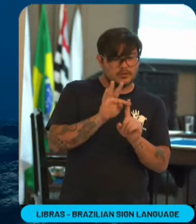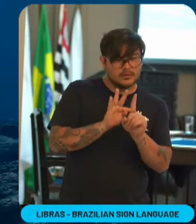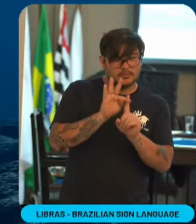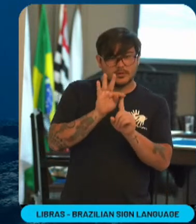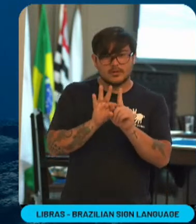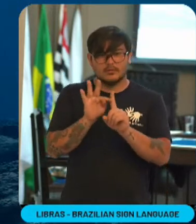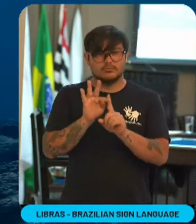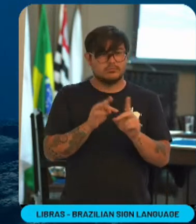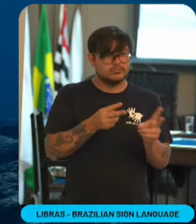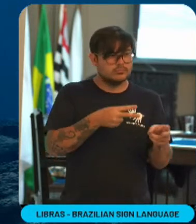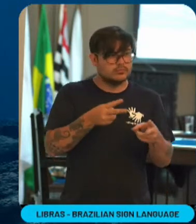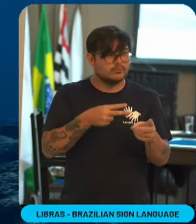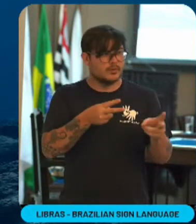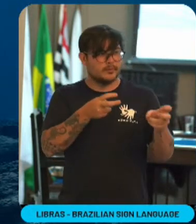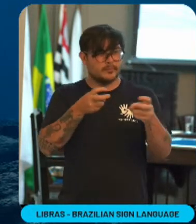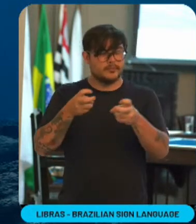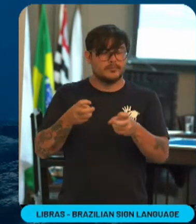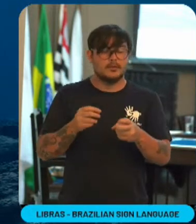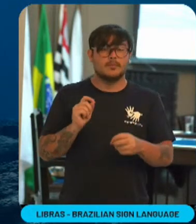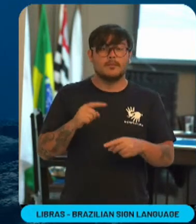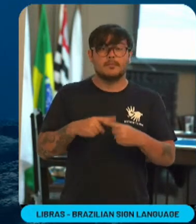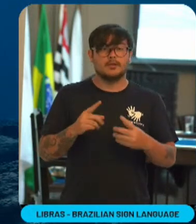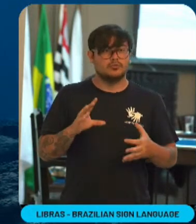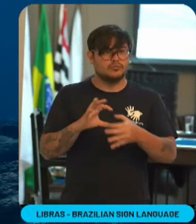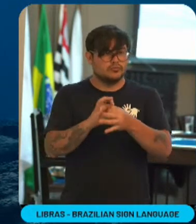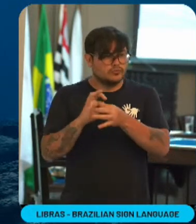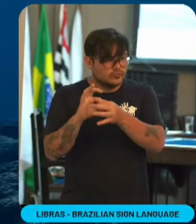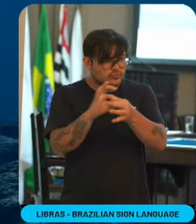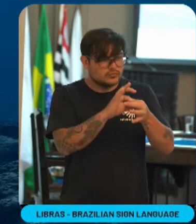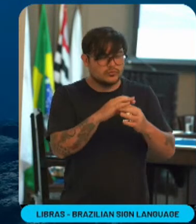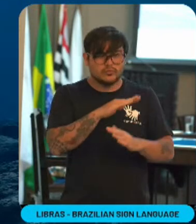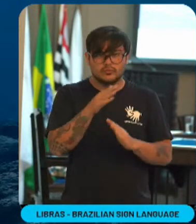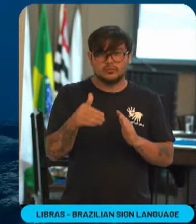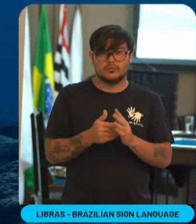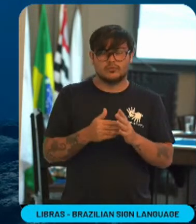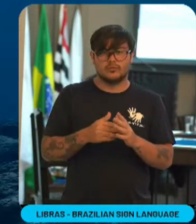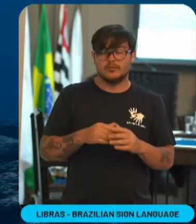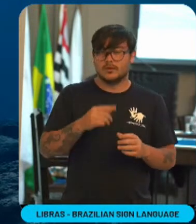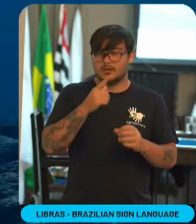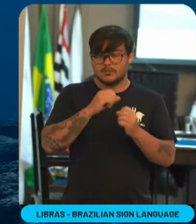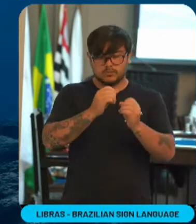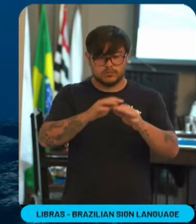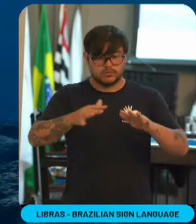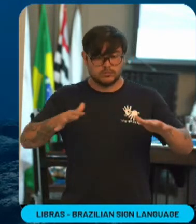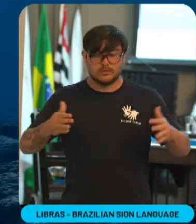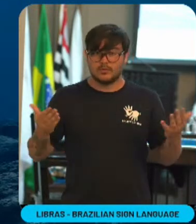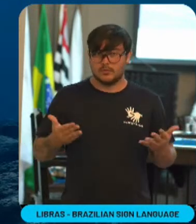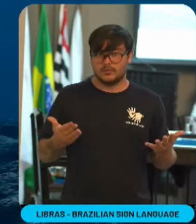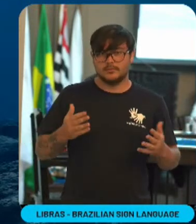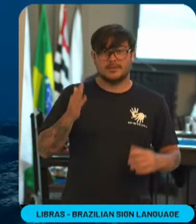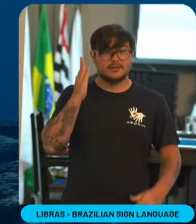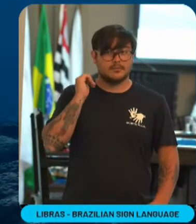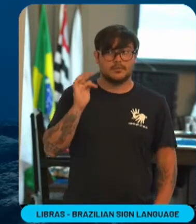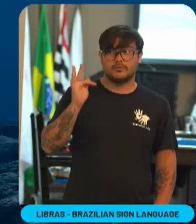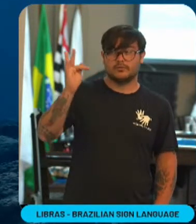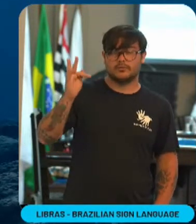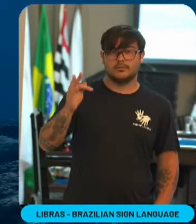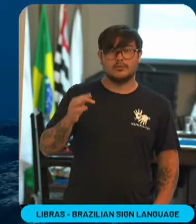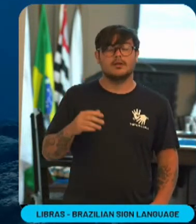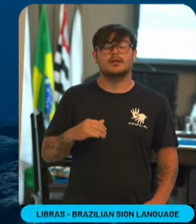have sensors, but the integration with the ocean in terms of